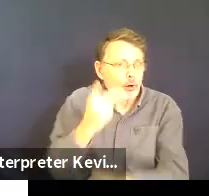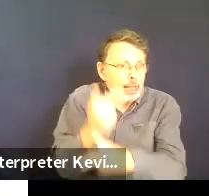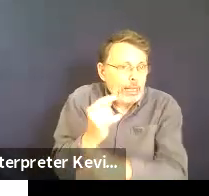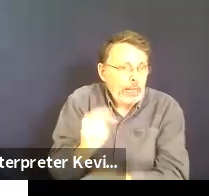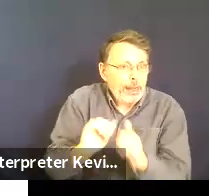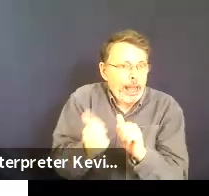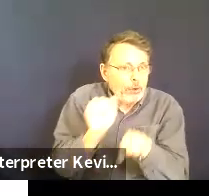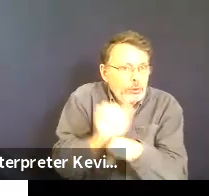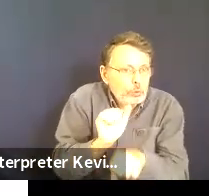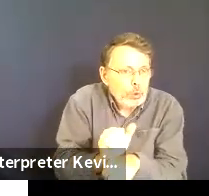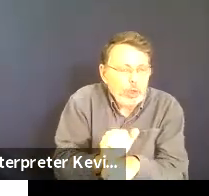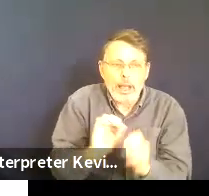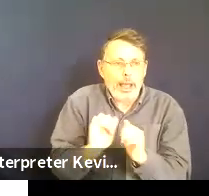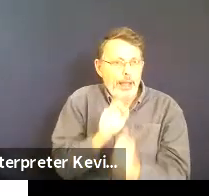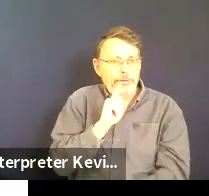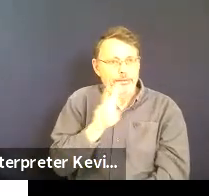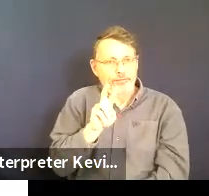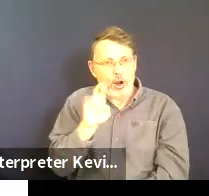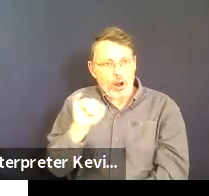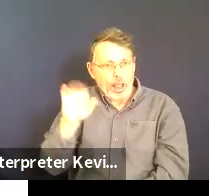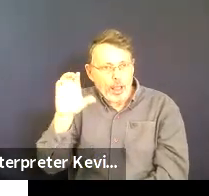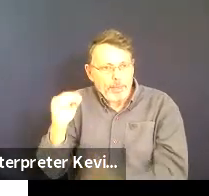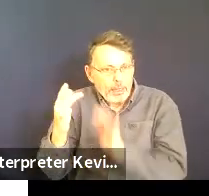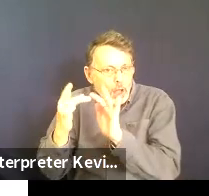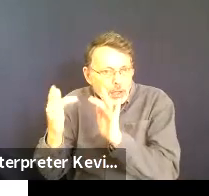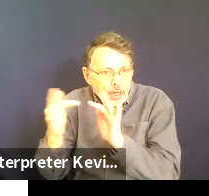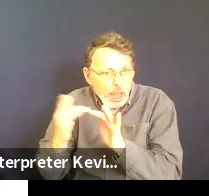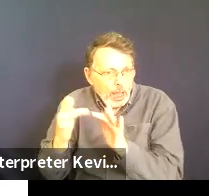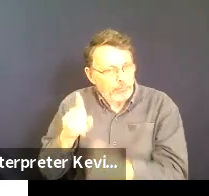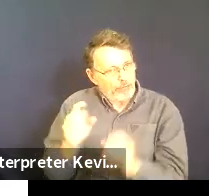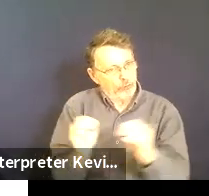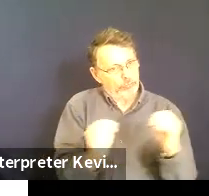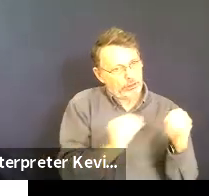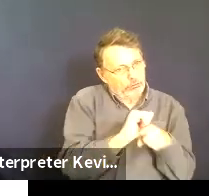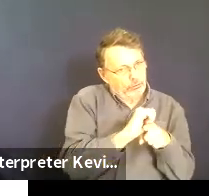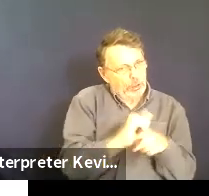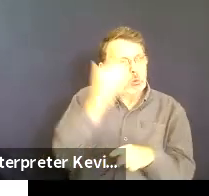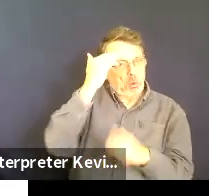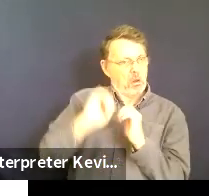operated? How is the VRI company contacted? It's important, and we